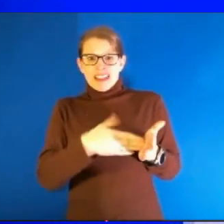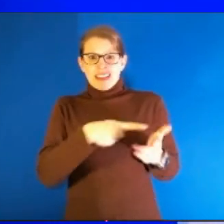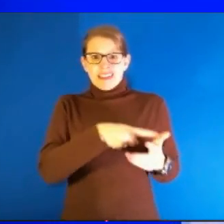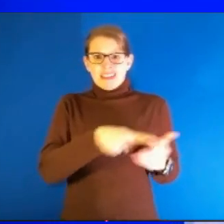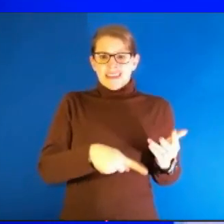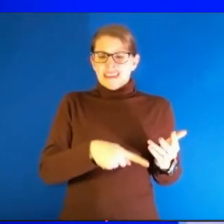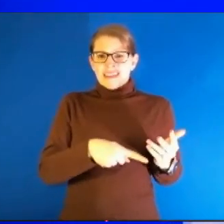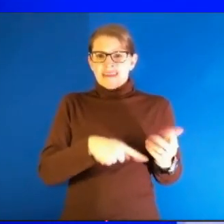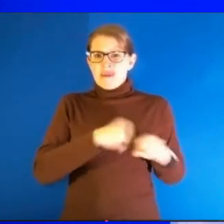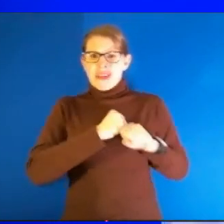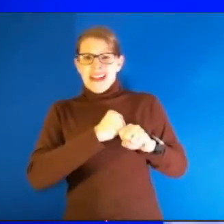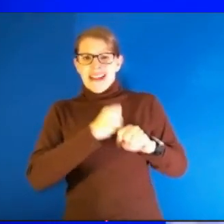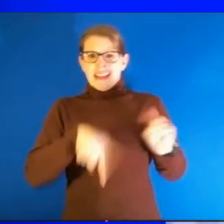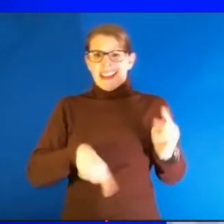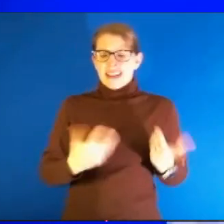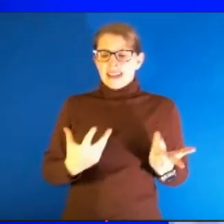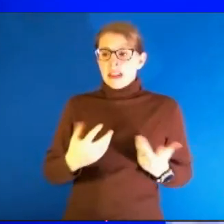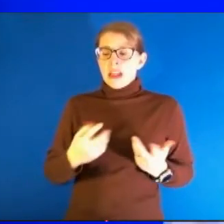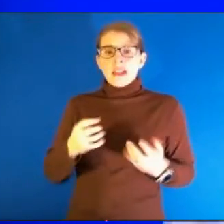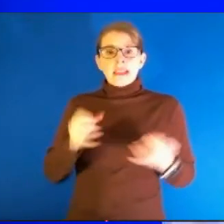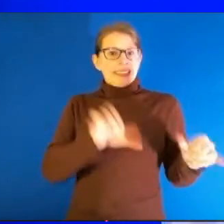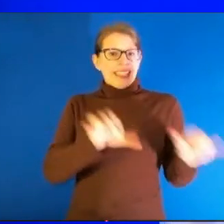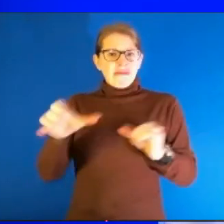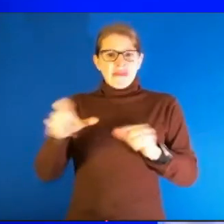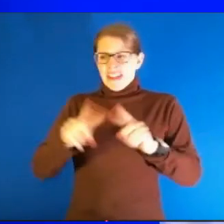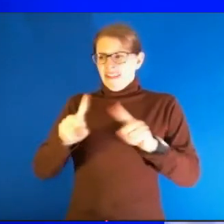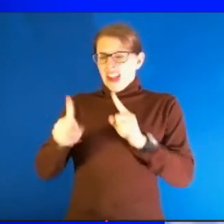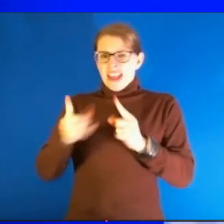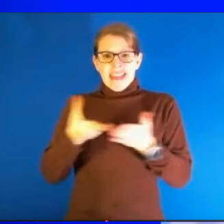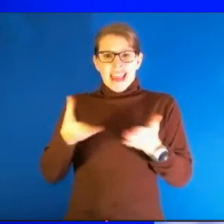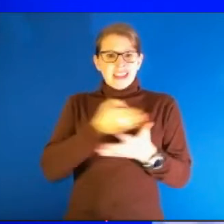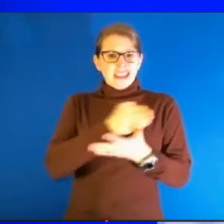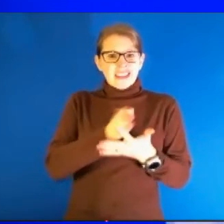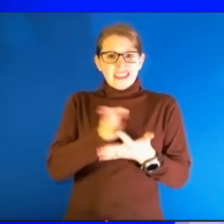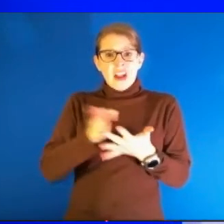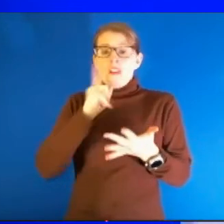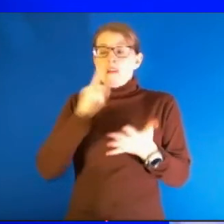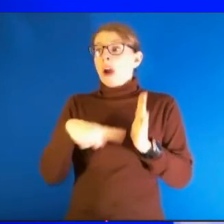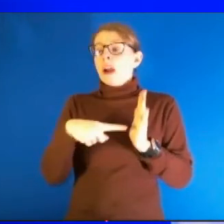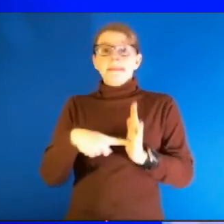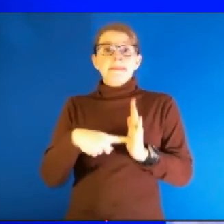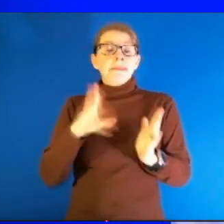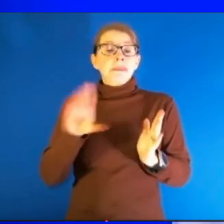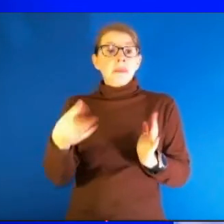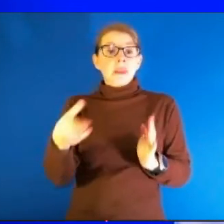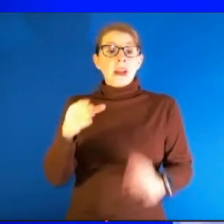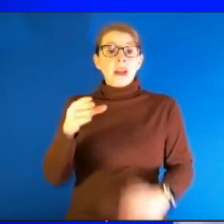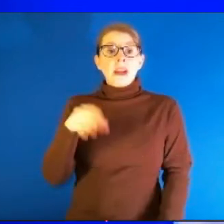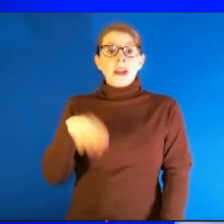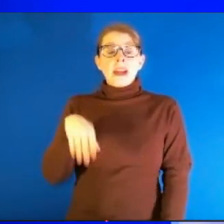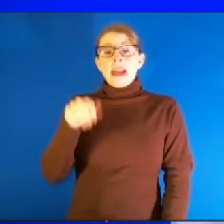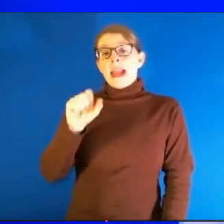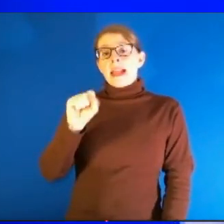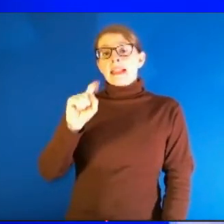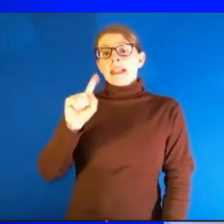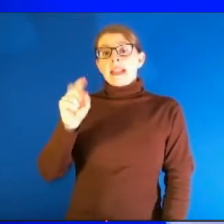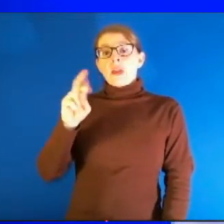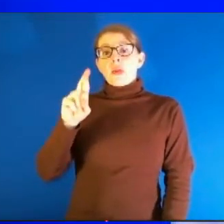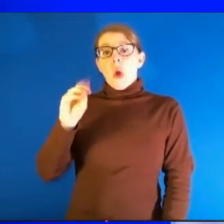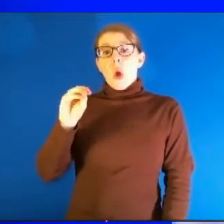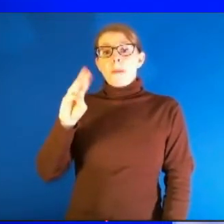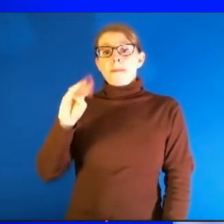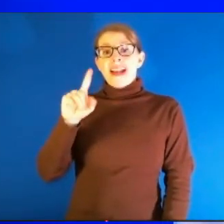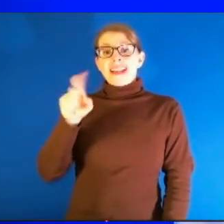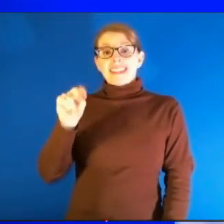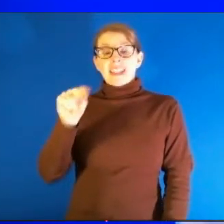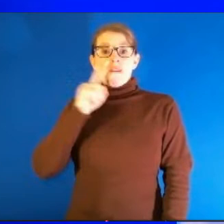That holds true for a lot of different things. It's like, for instance, giving azithromycin for sinus infections when we know that the